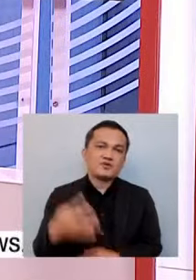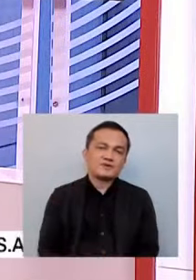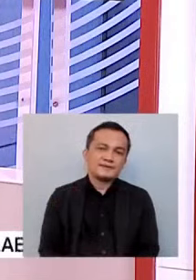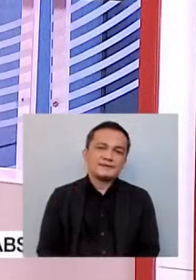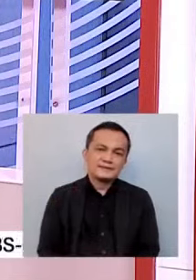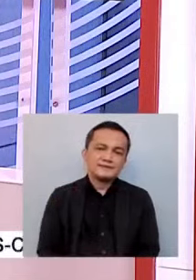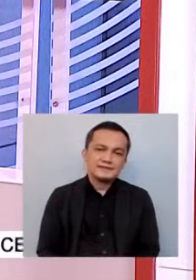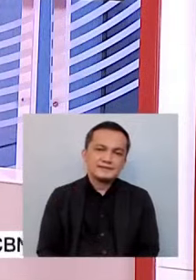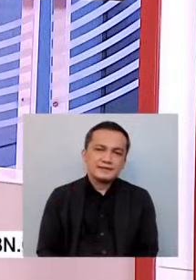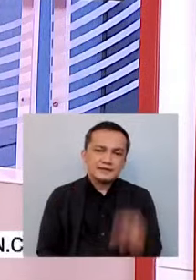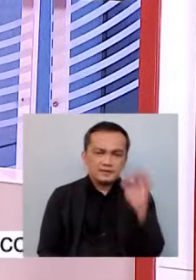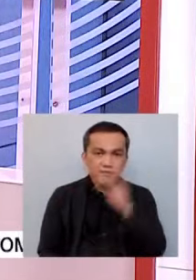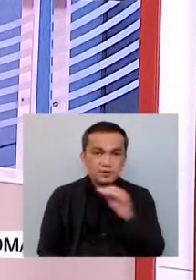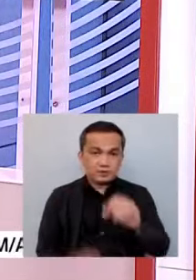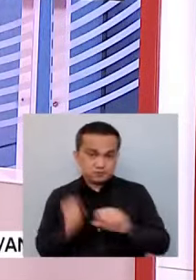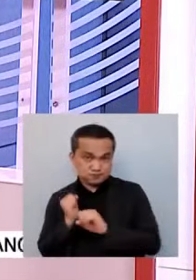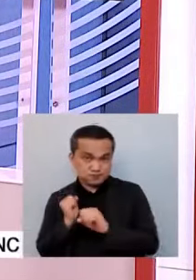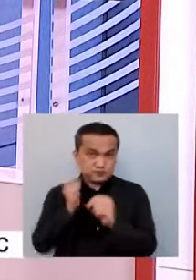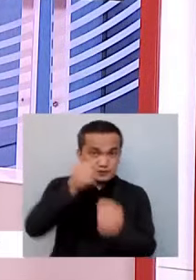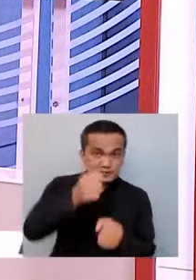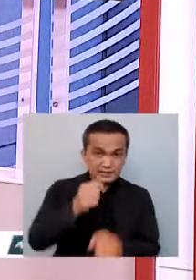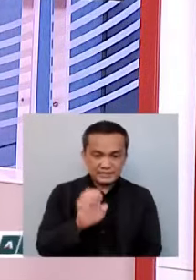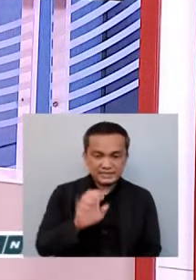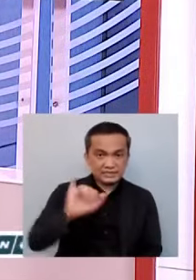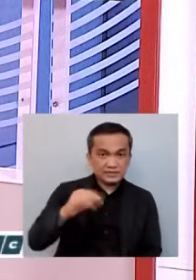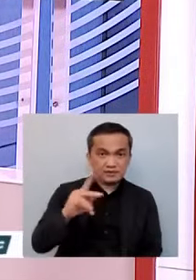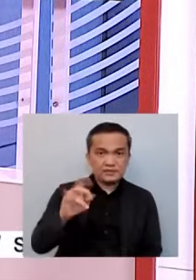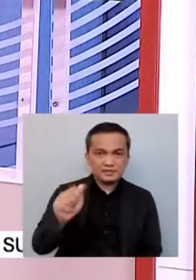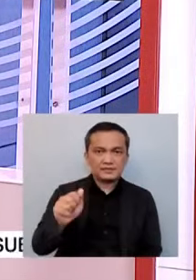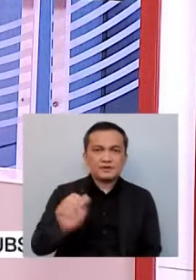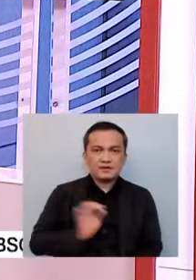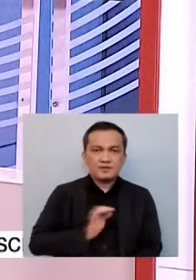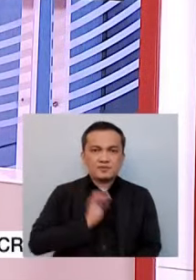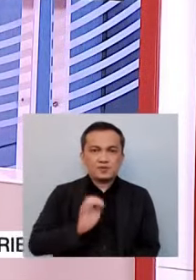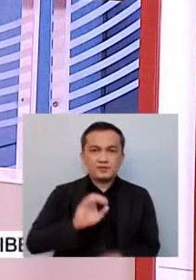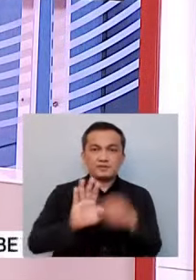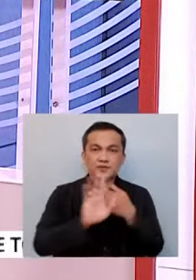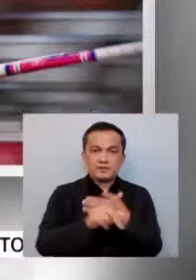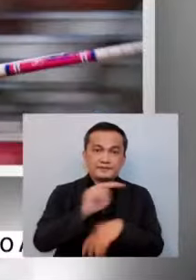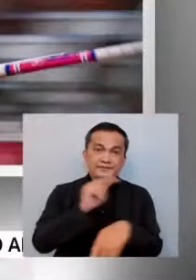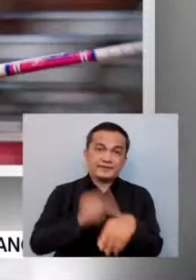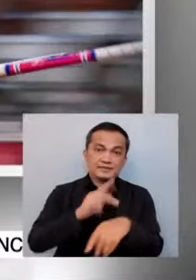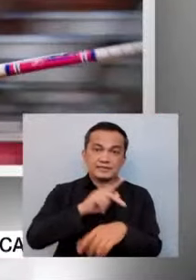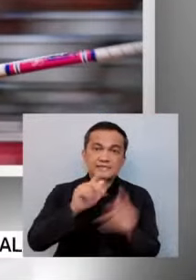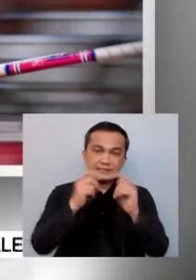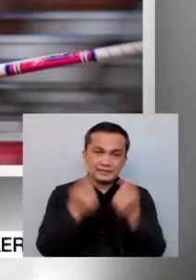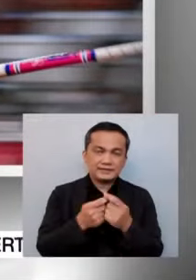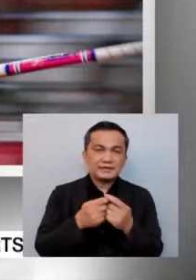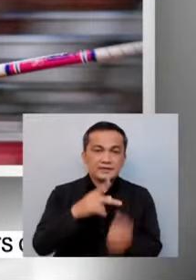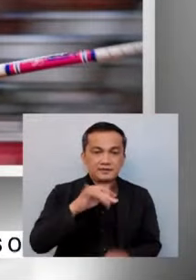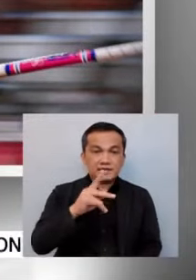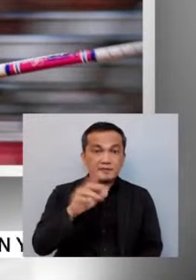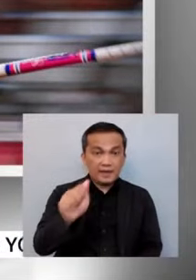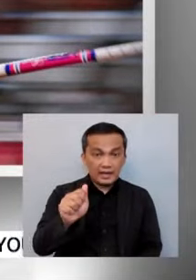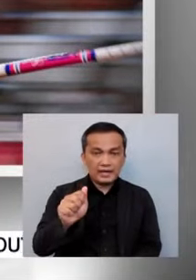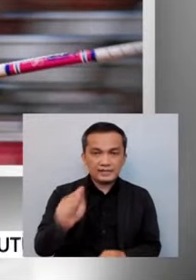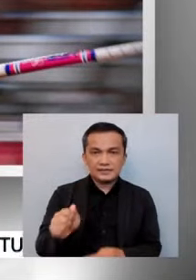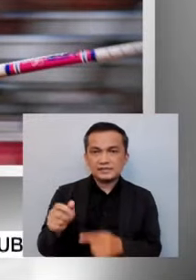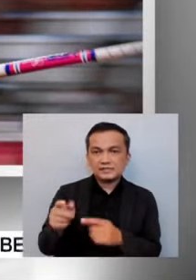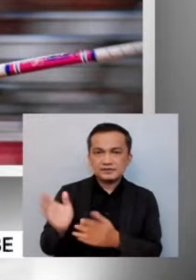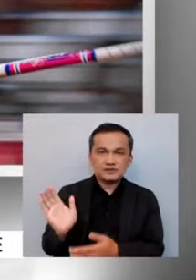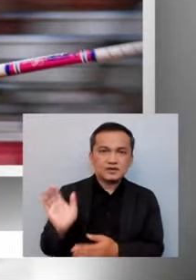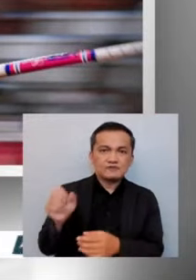Filipino pole vaulter EJ Obiena formally reinstated to the national team. The Philippine Athletic Track and Field Association endorsed Obiena's